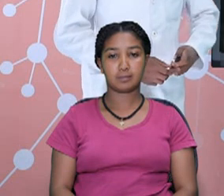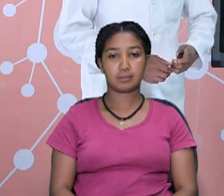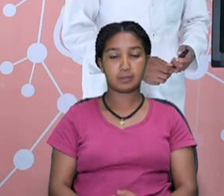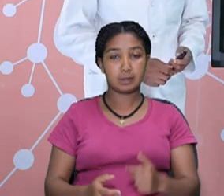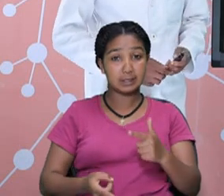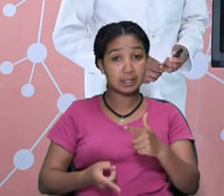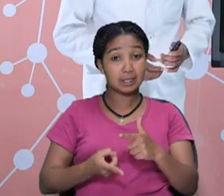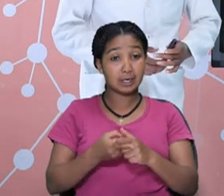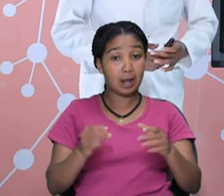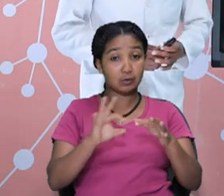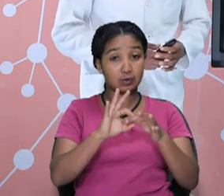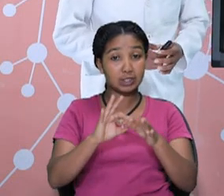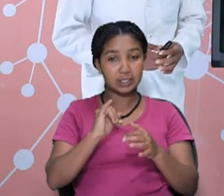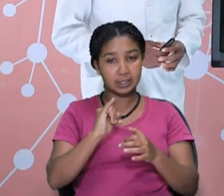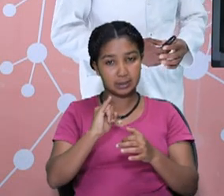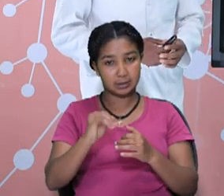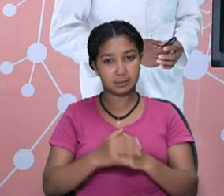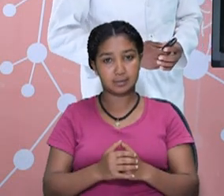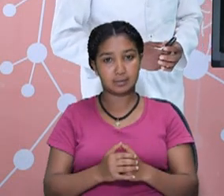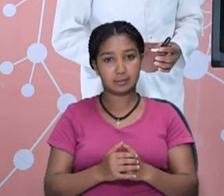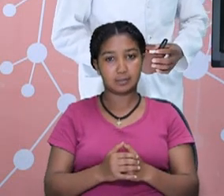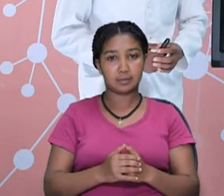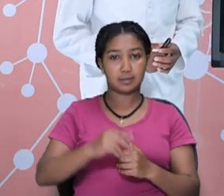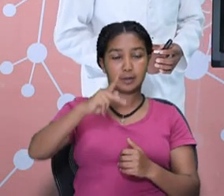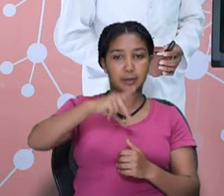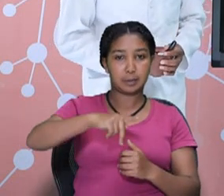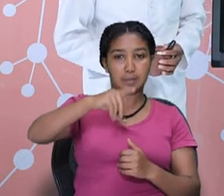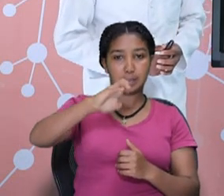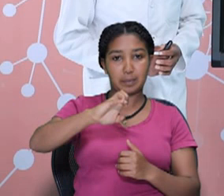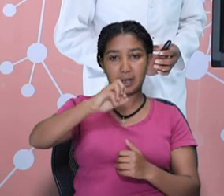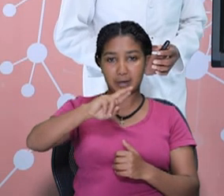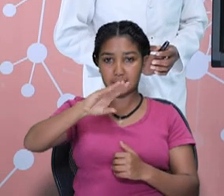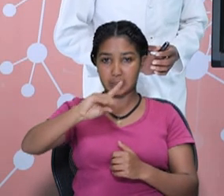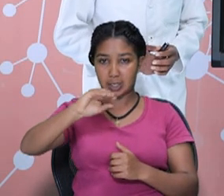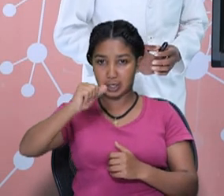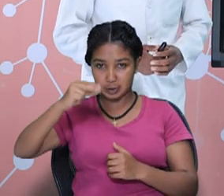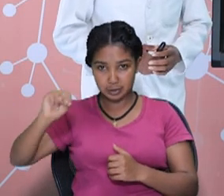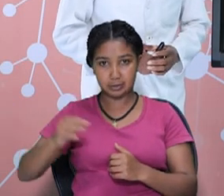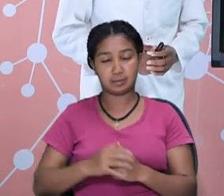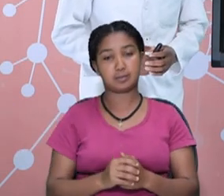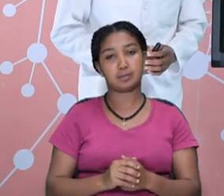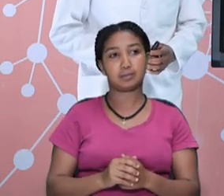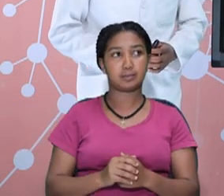The second association is predation. That is prey-predator